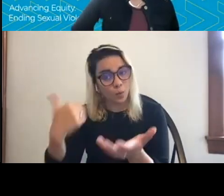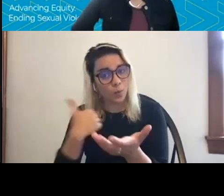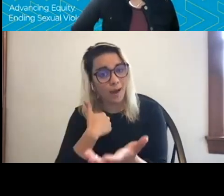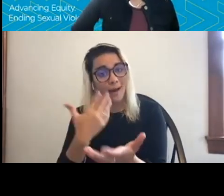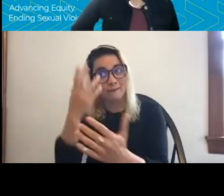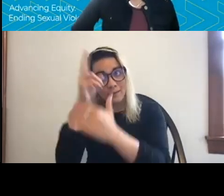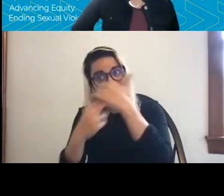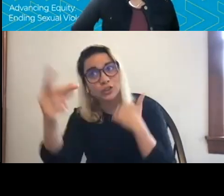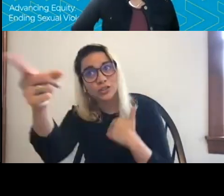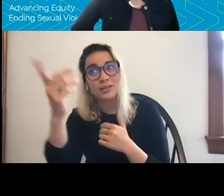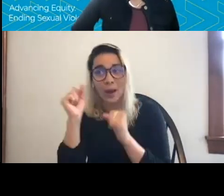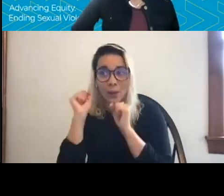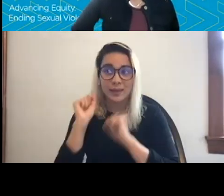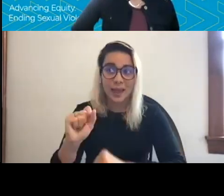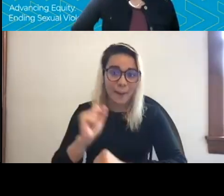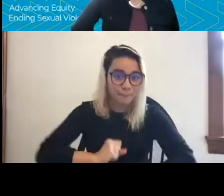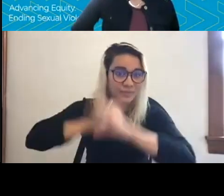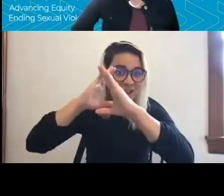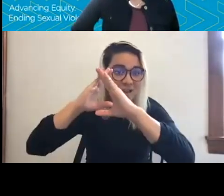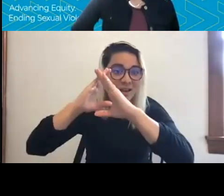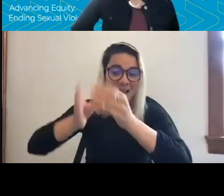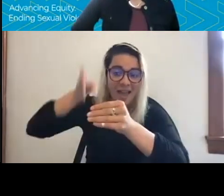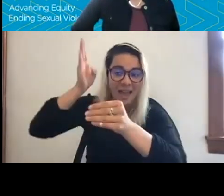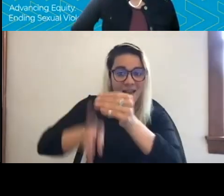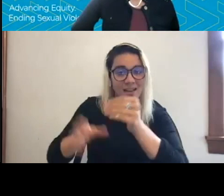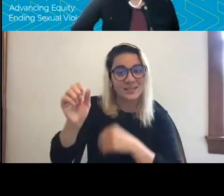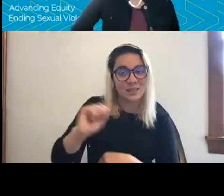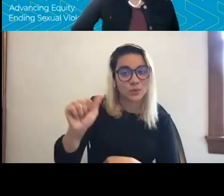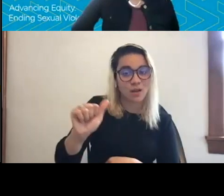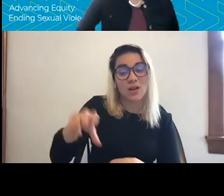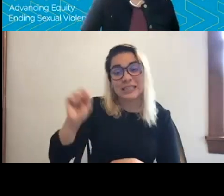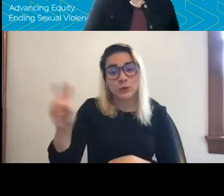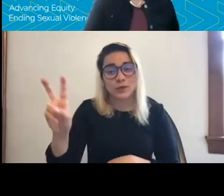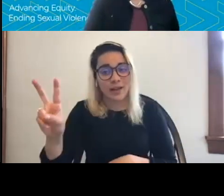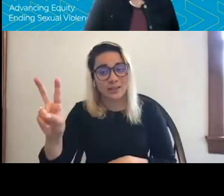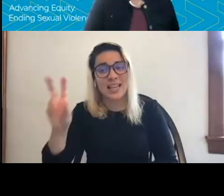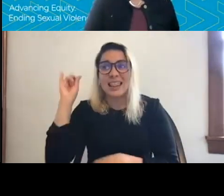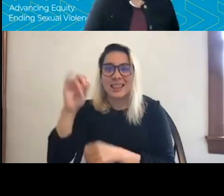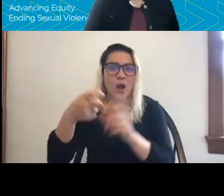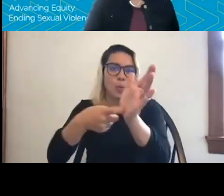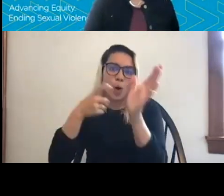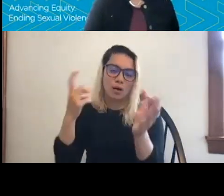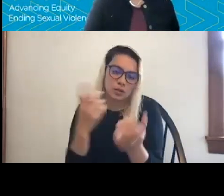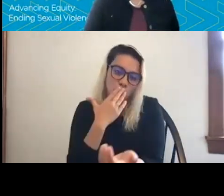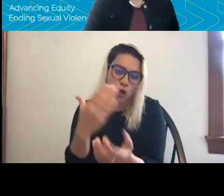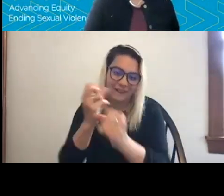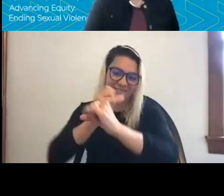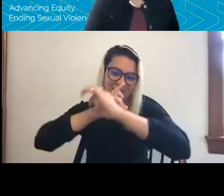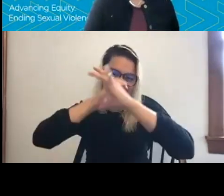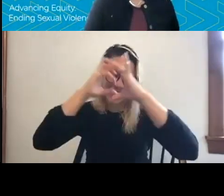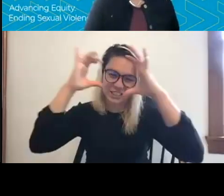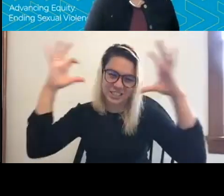That requires casting a vision. So it is calling folks, again, into the best version of